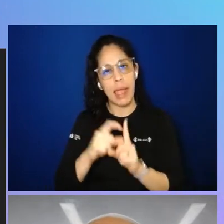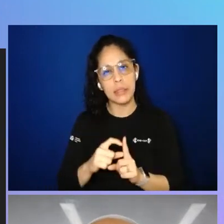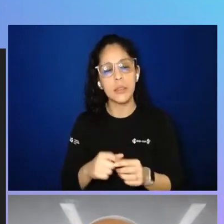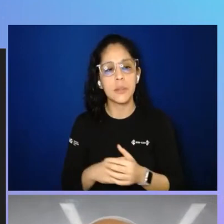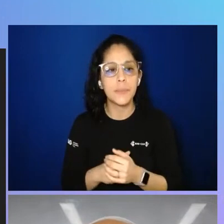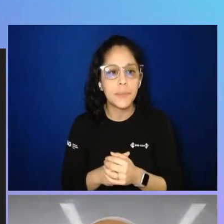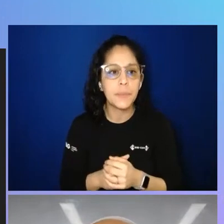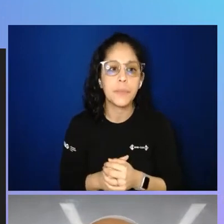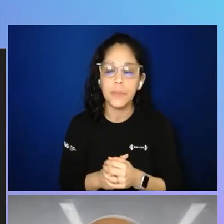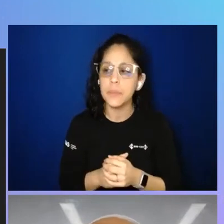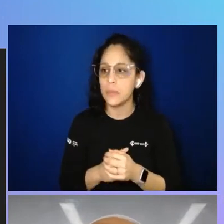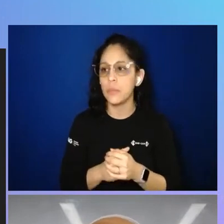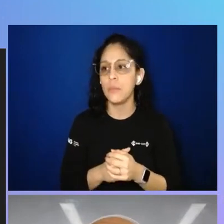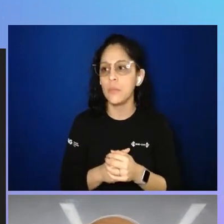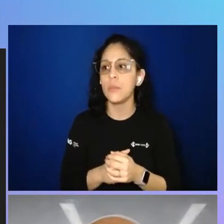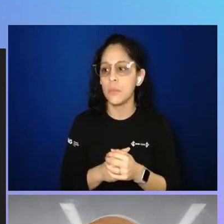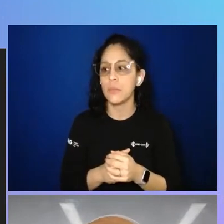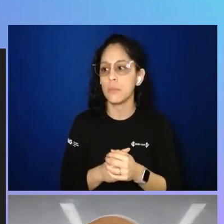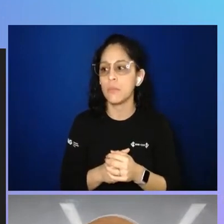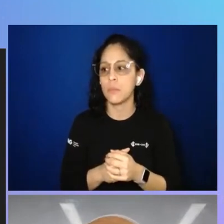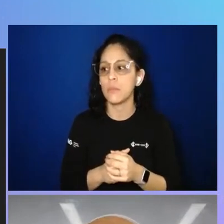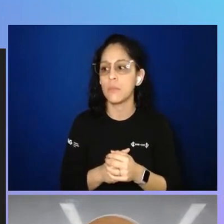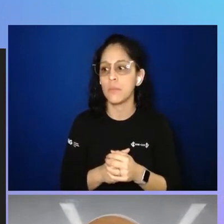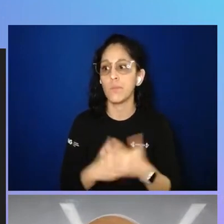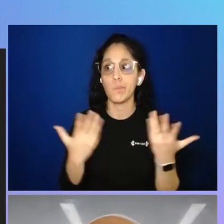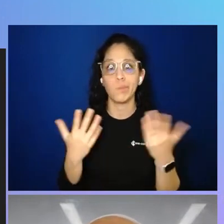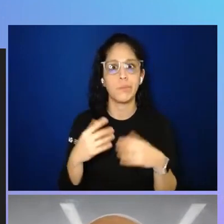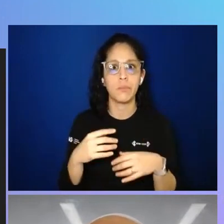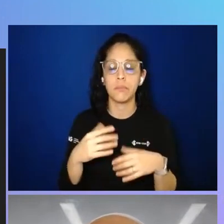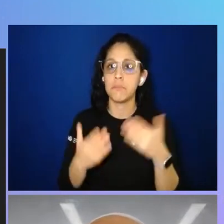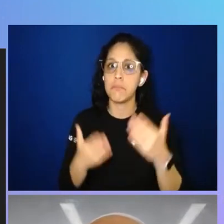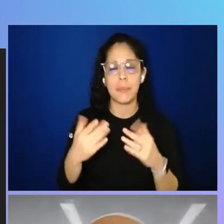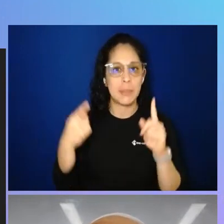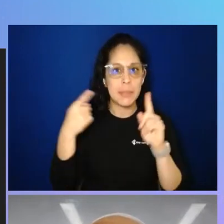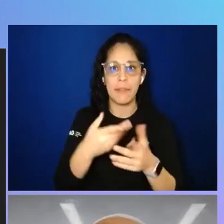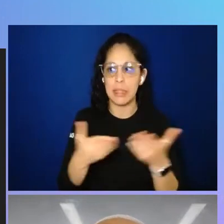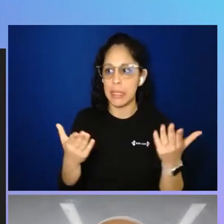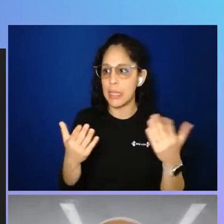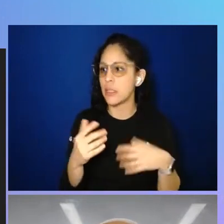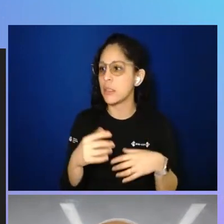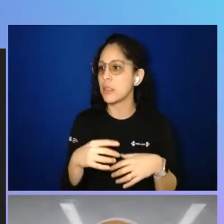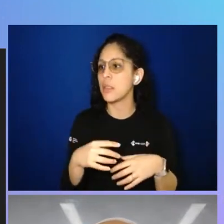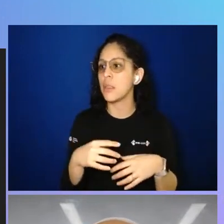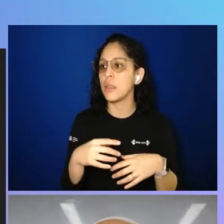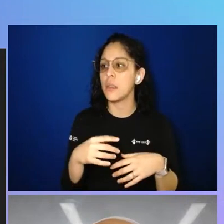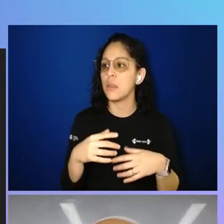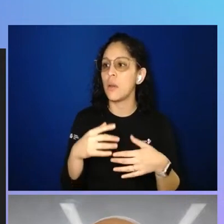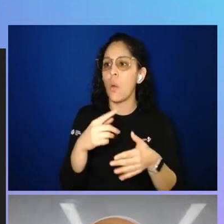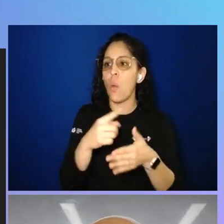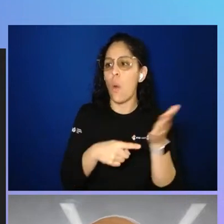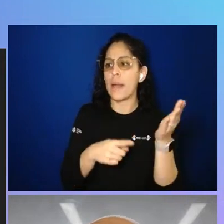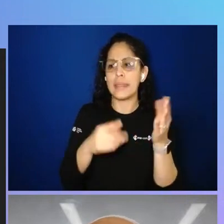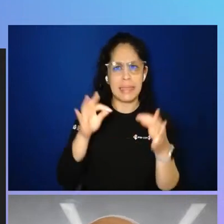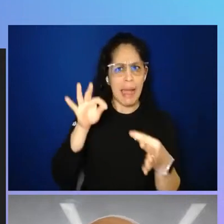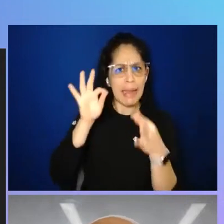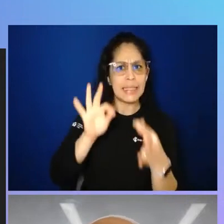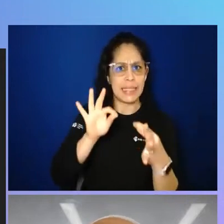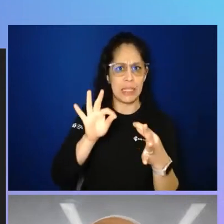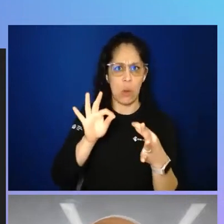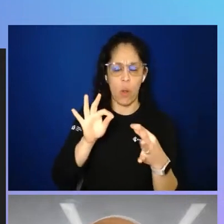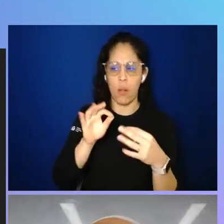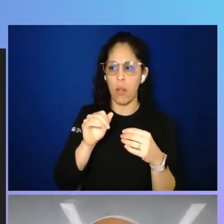And then you can get into very specific things as well. Maybe you have thought sometimes, what is the ideal width of